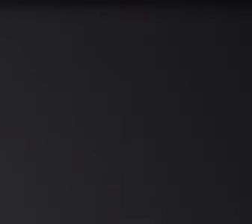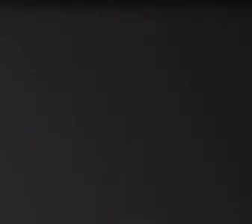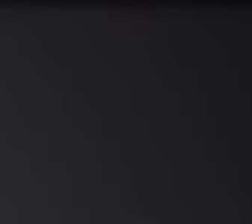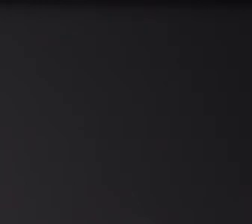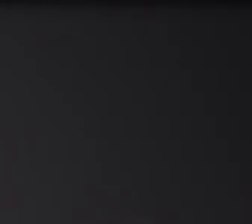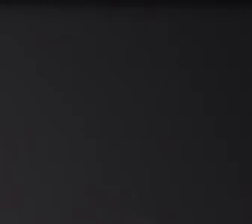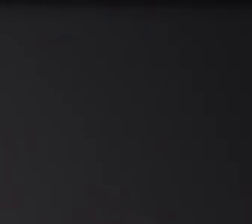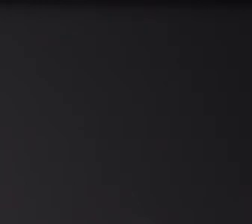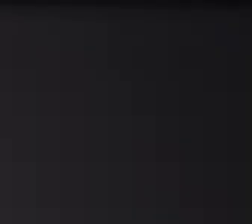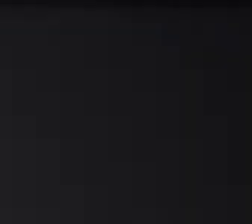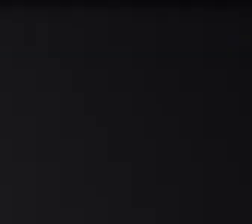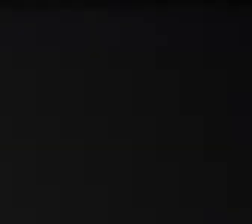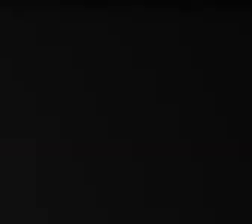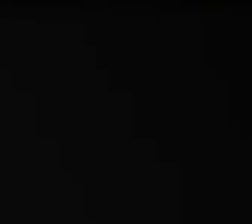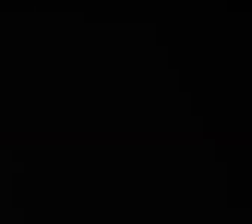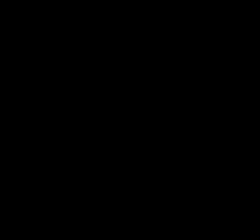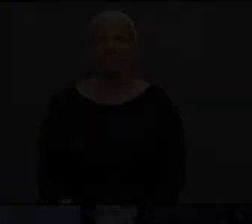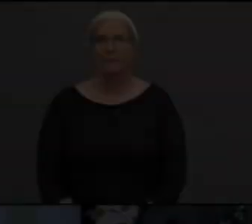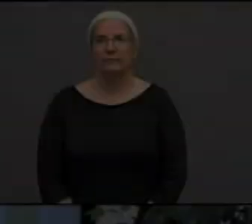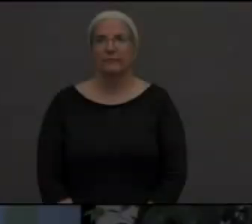cupertino.org/coronavirus.